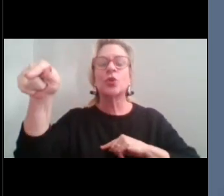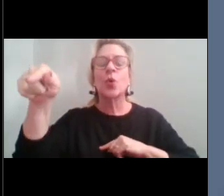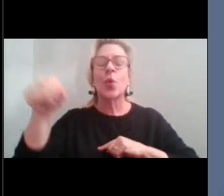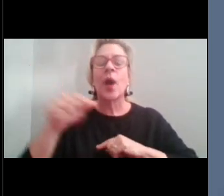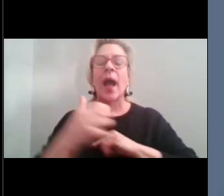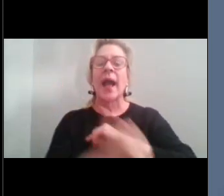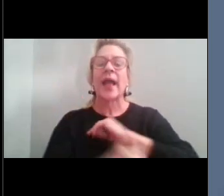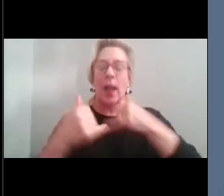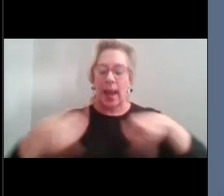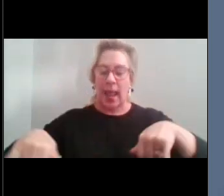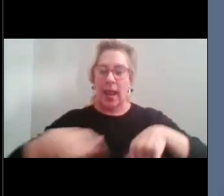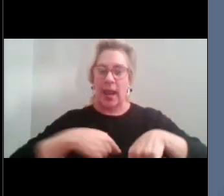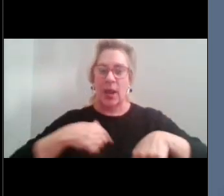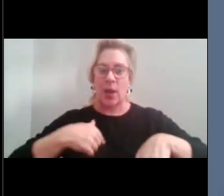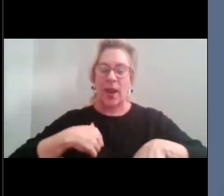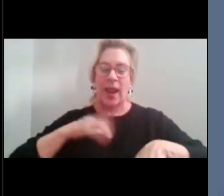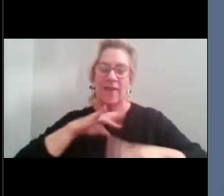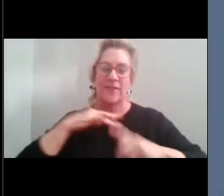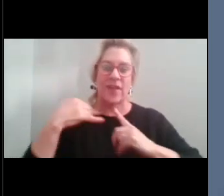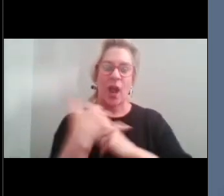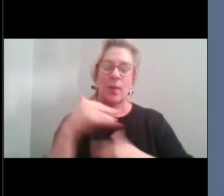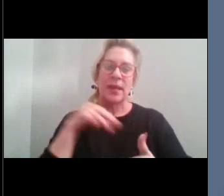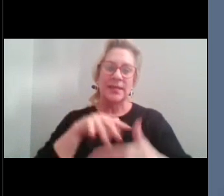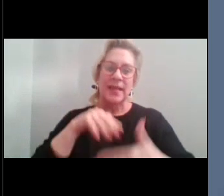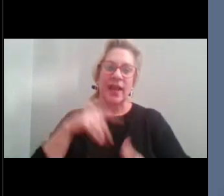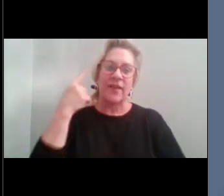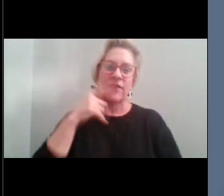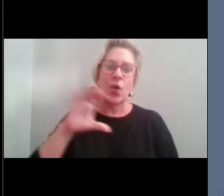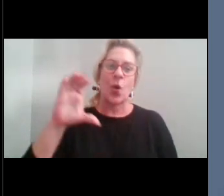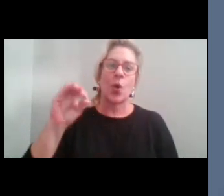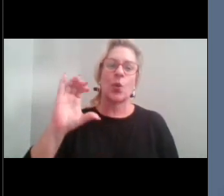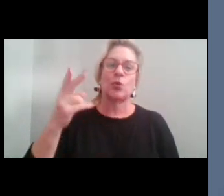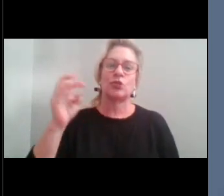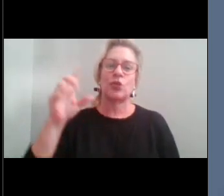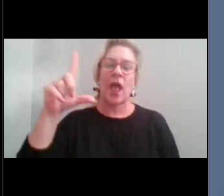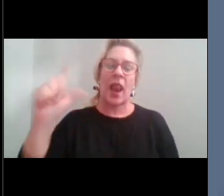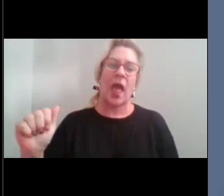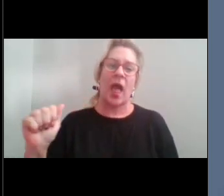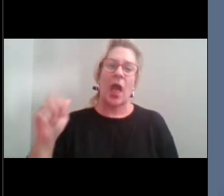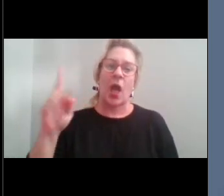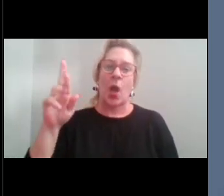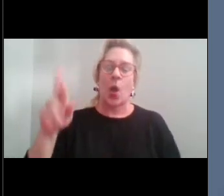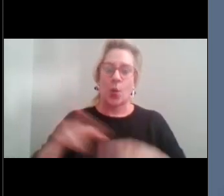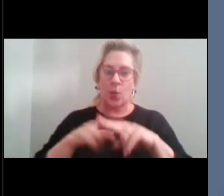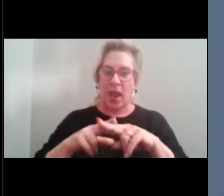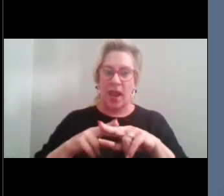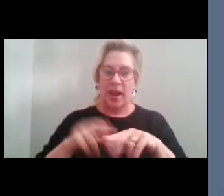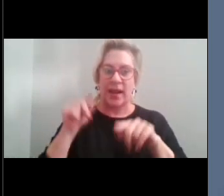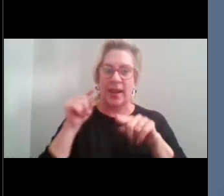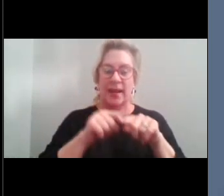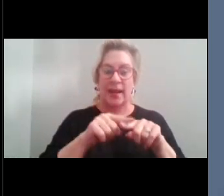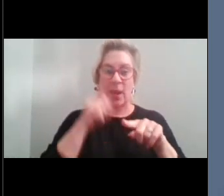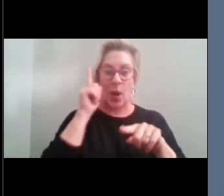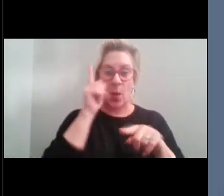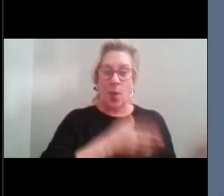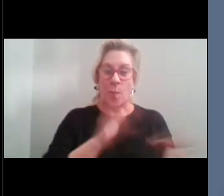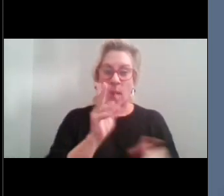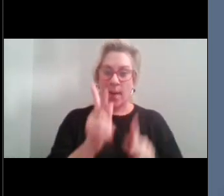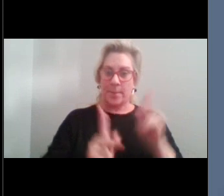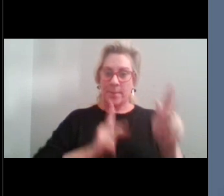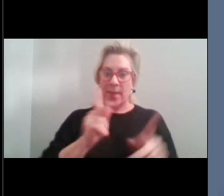its Tier 1 environmental studies for Coachella Valley Rail, a planned 144-mile passenger rail service between